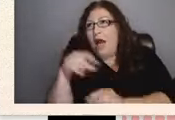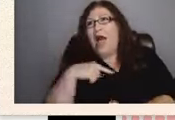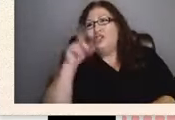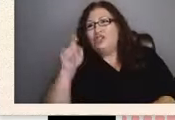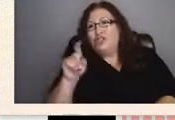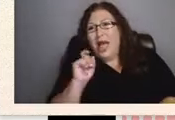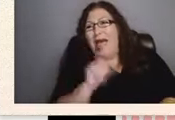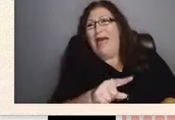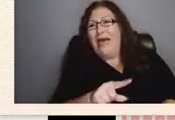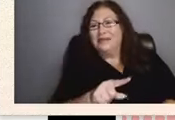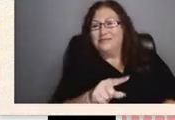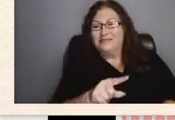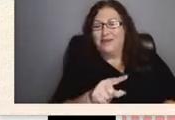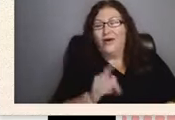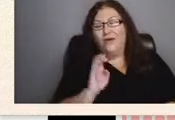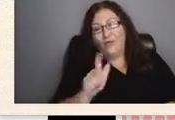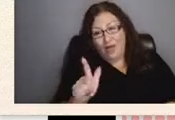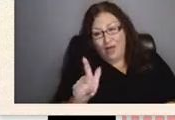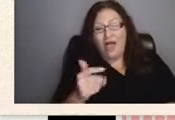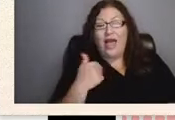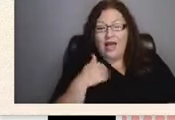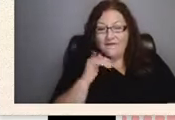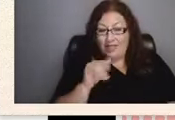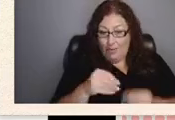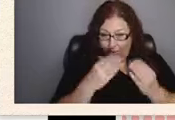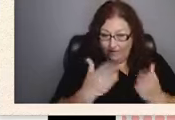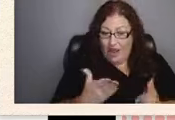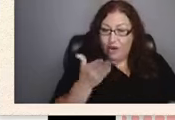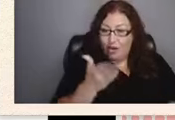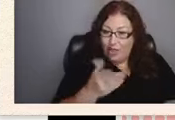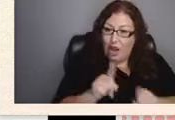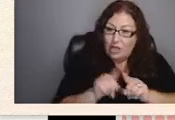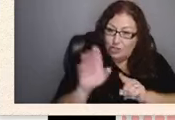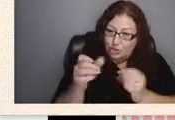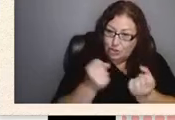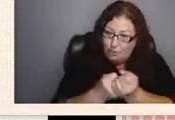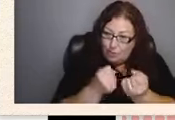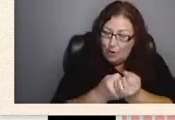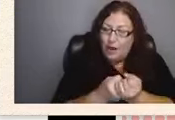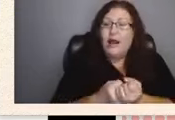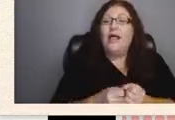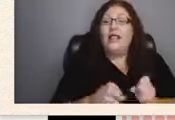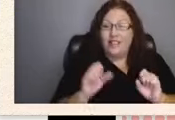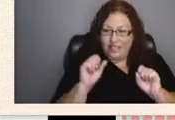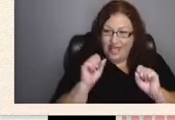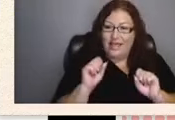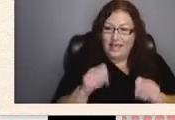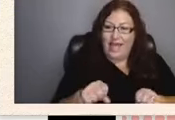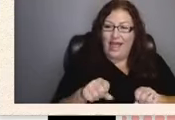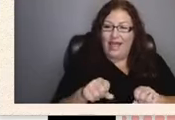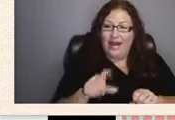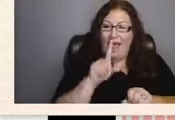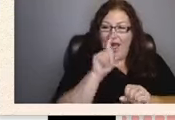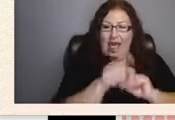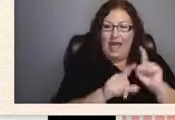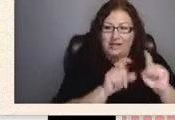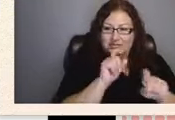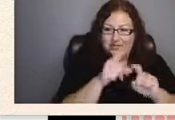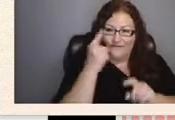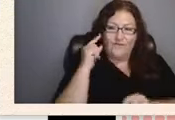asked. Well, having the provider there as your support, they can ask those